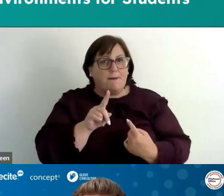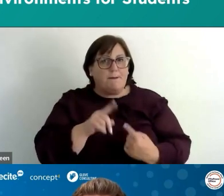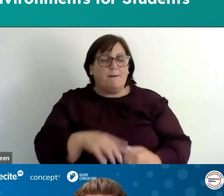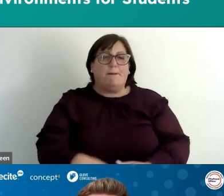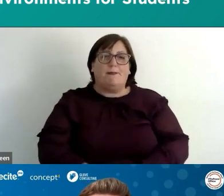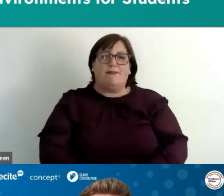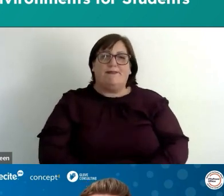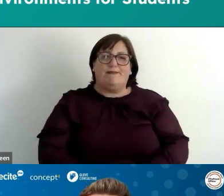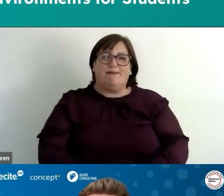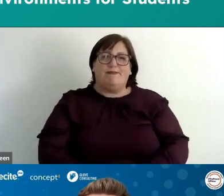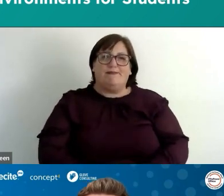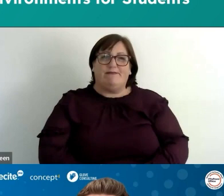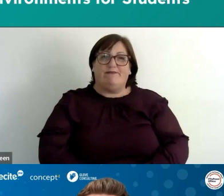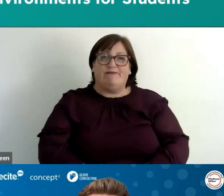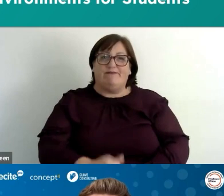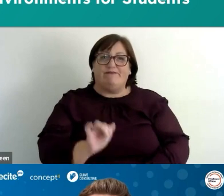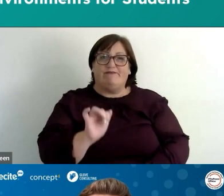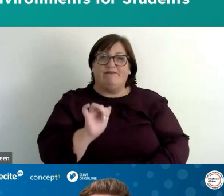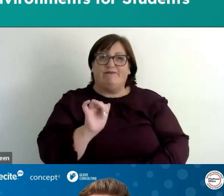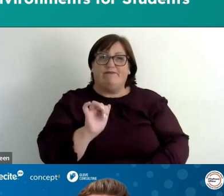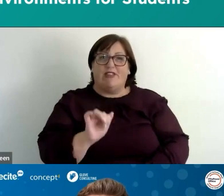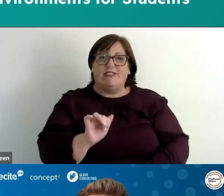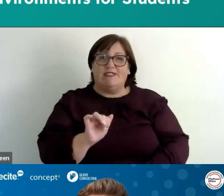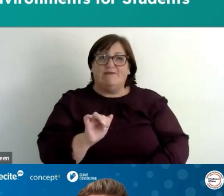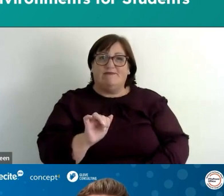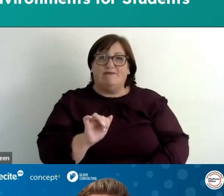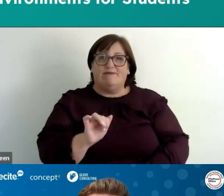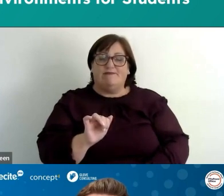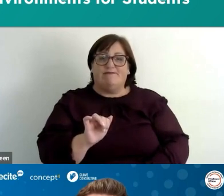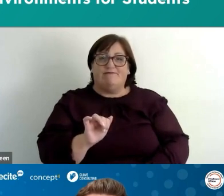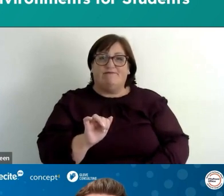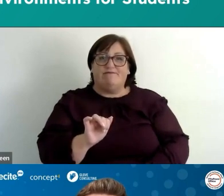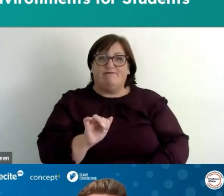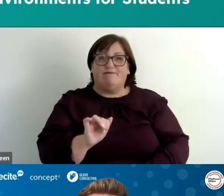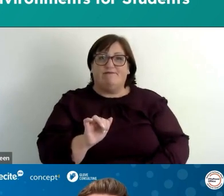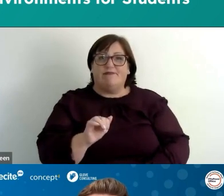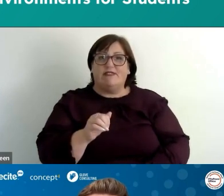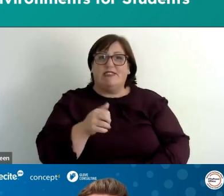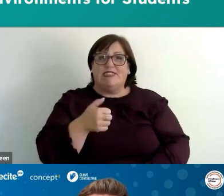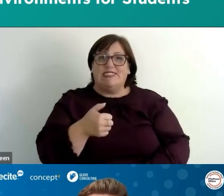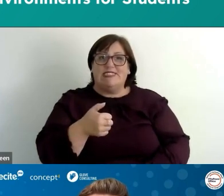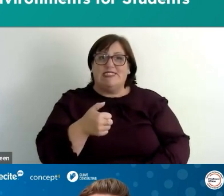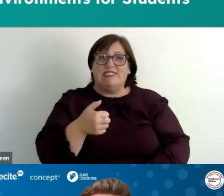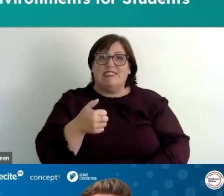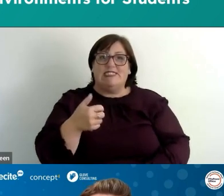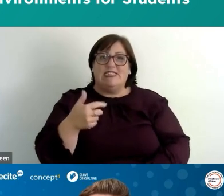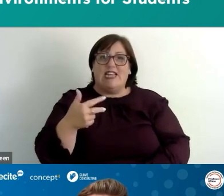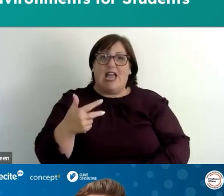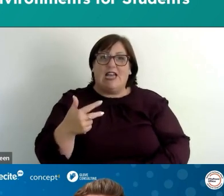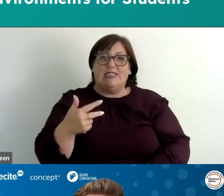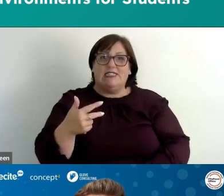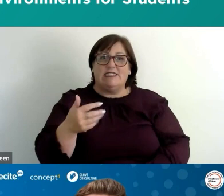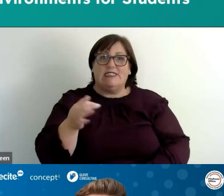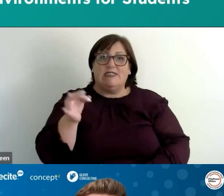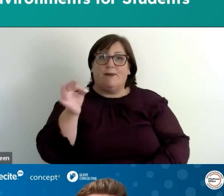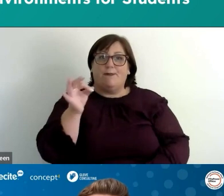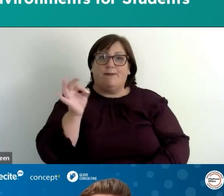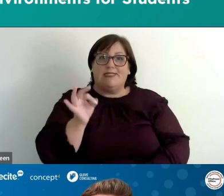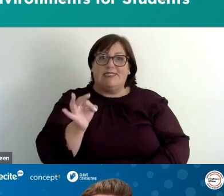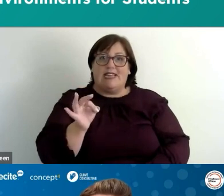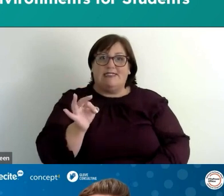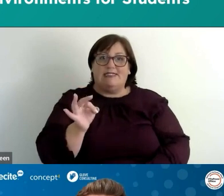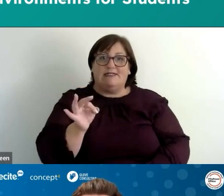So yes, correct. 68% of the audience have said 10%, and that's right. So 10% of students within education do